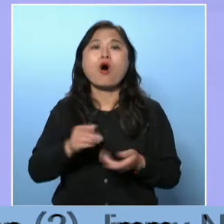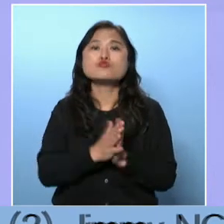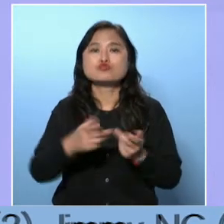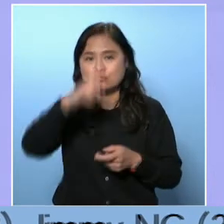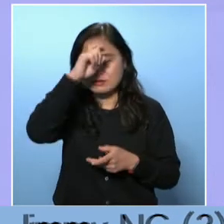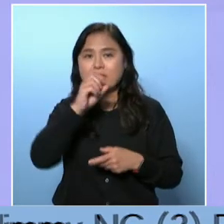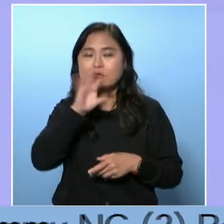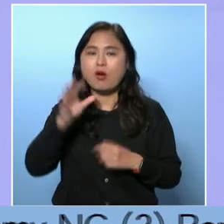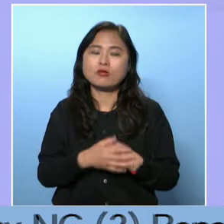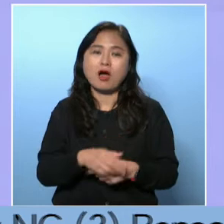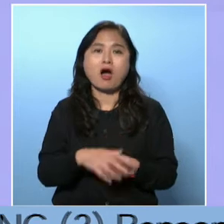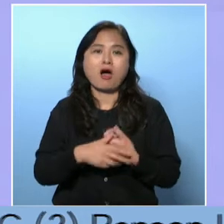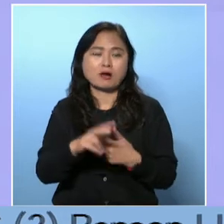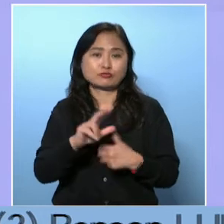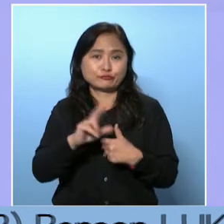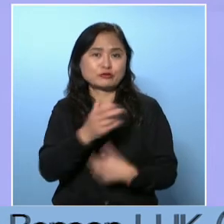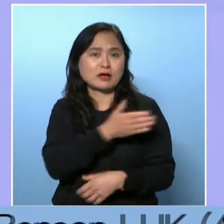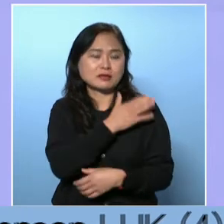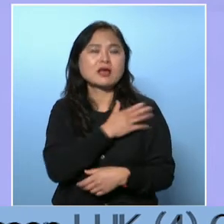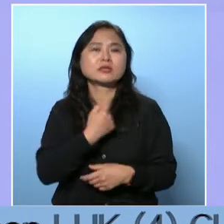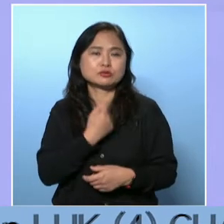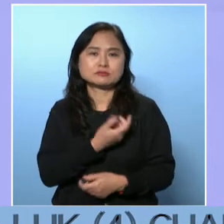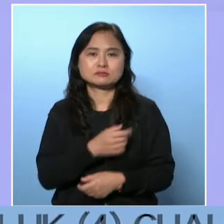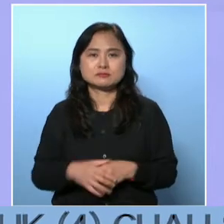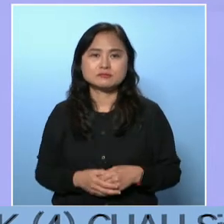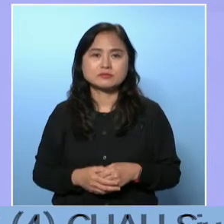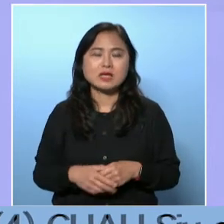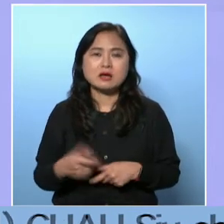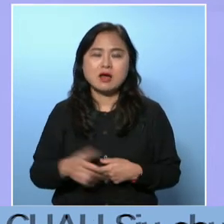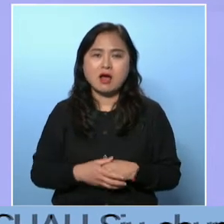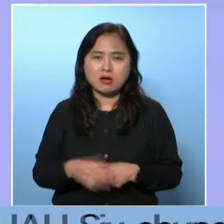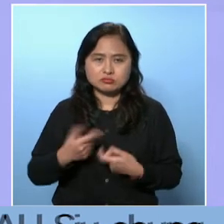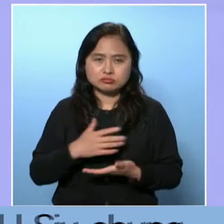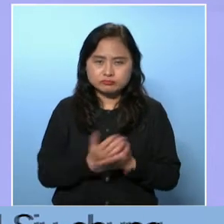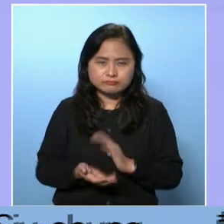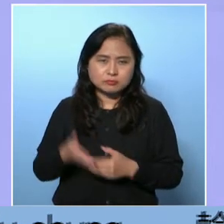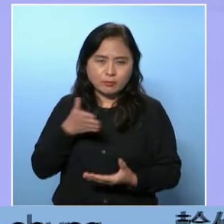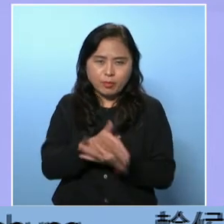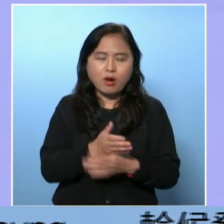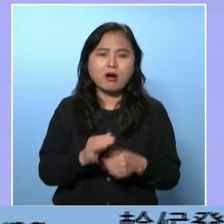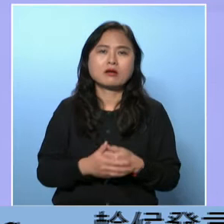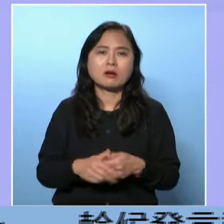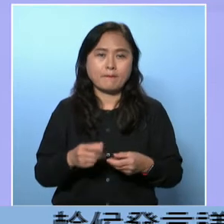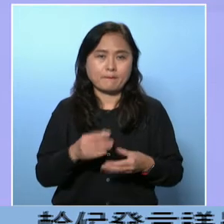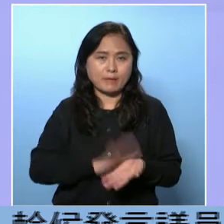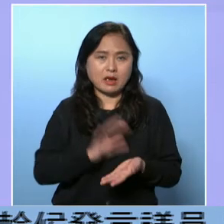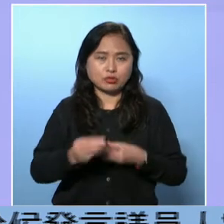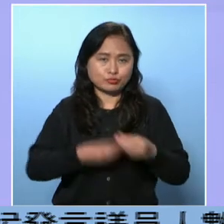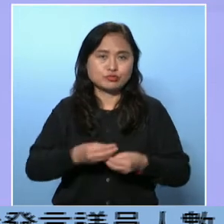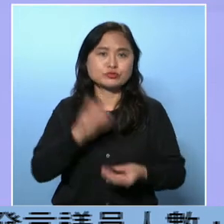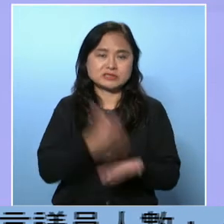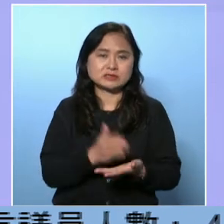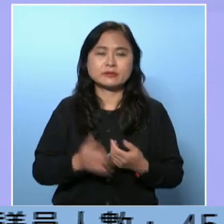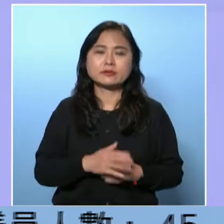and follow the instruction of President Xi. We must earnestly take the main responsibility and make